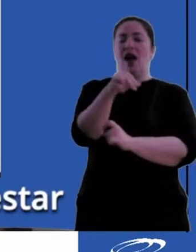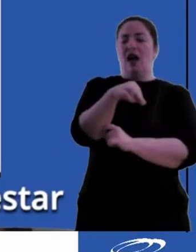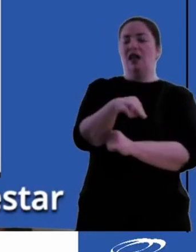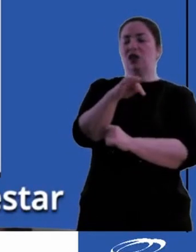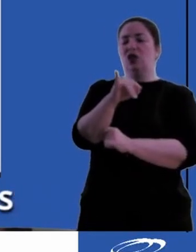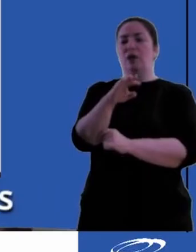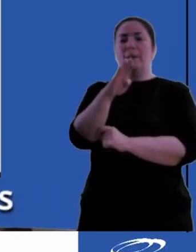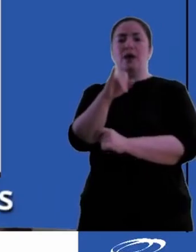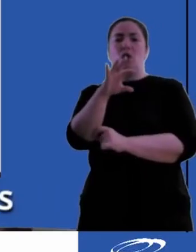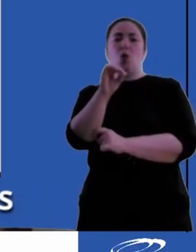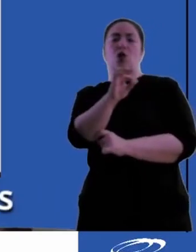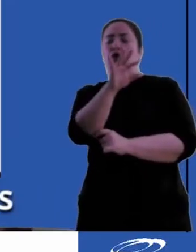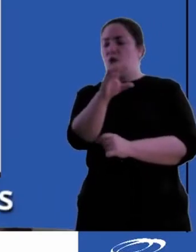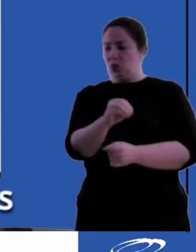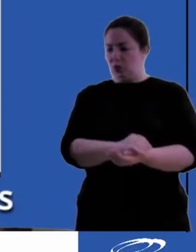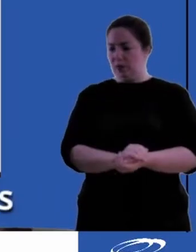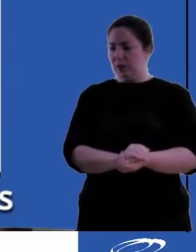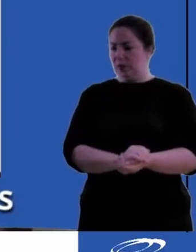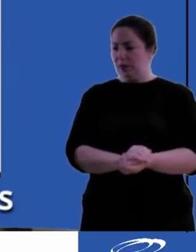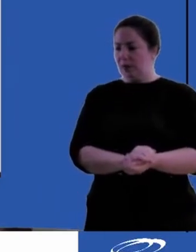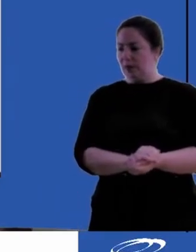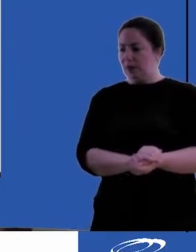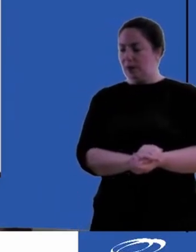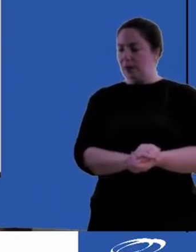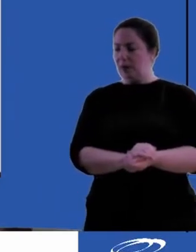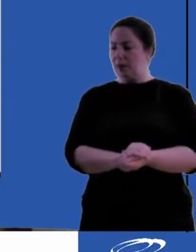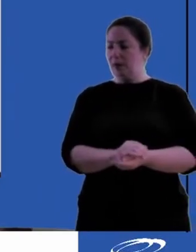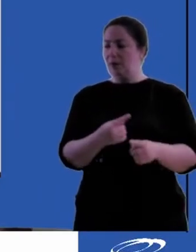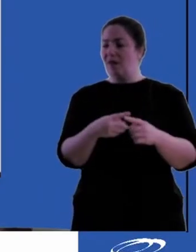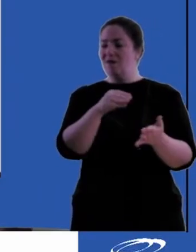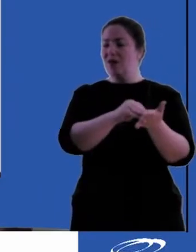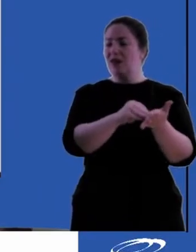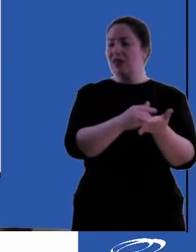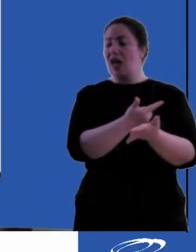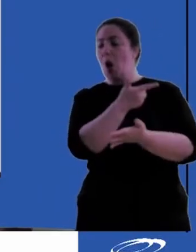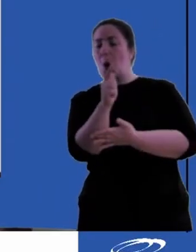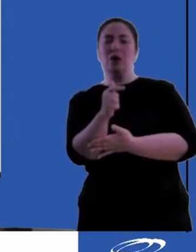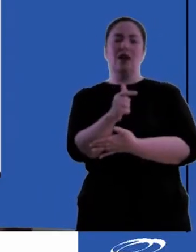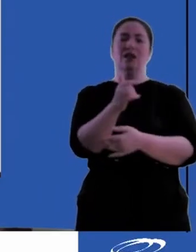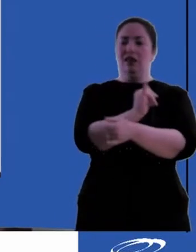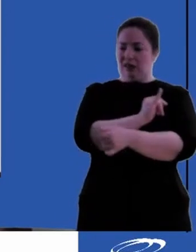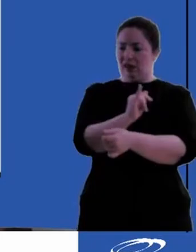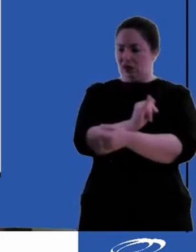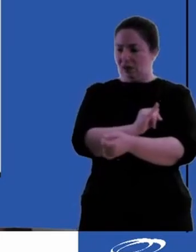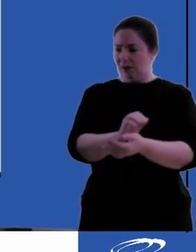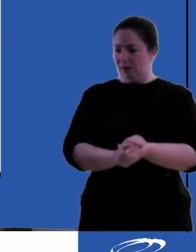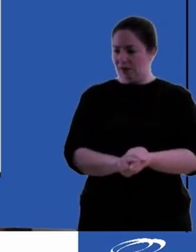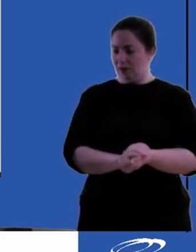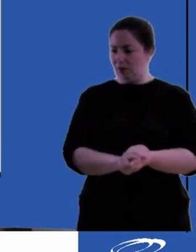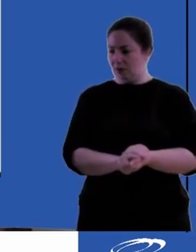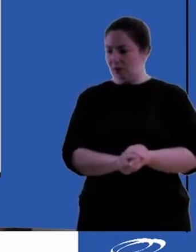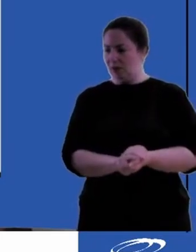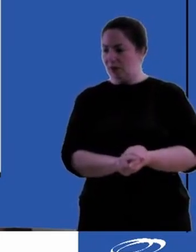testing sonicate fluid. This was based on the most common causes of periprosthetic joint infection, and we showed that boosted sensitivity a